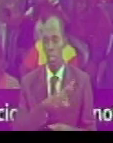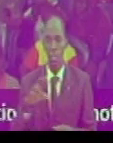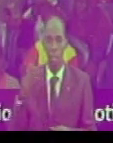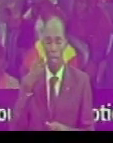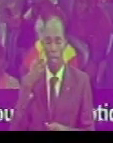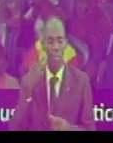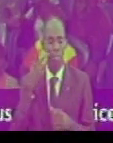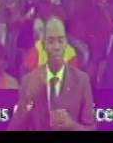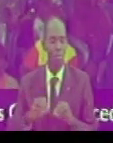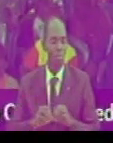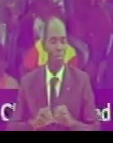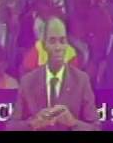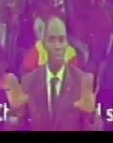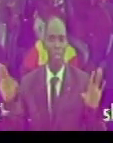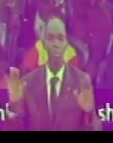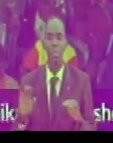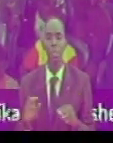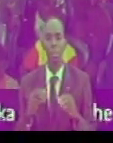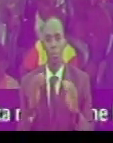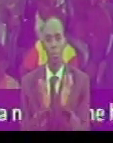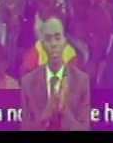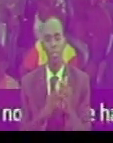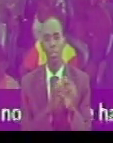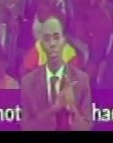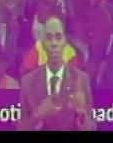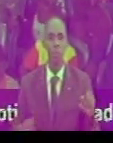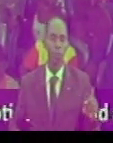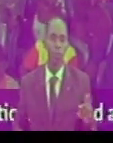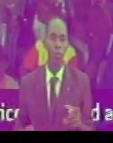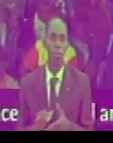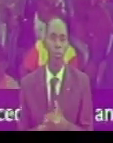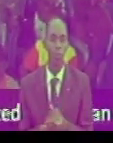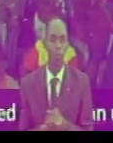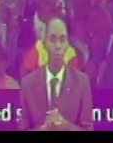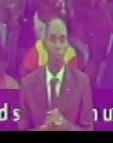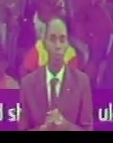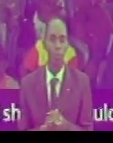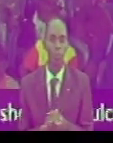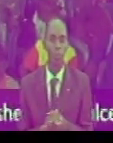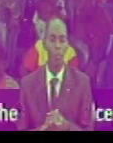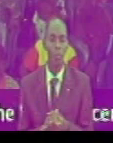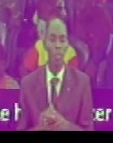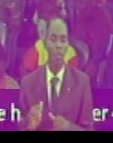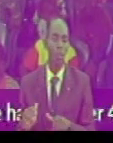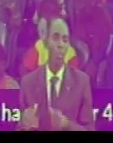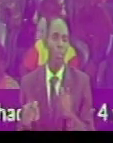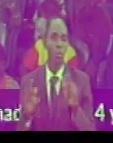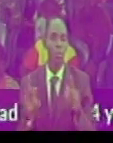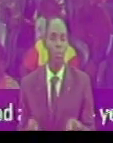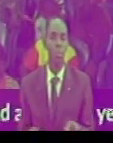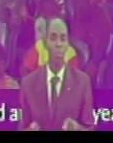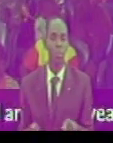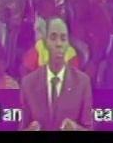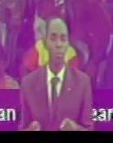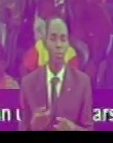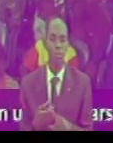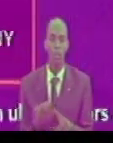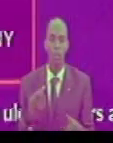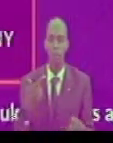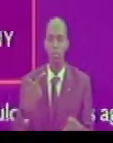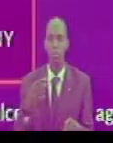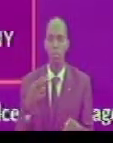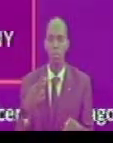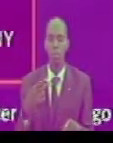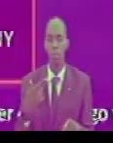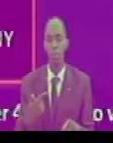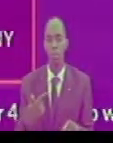Mercy Appiah, all the way from Ghana, Kumasi, who says that his son has been sick from Monday evening. And then this